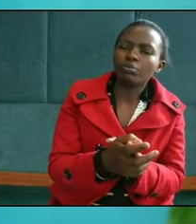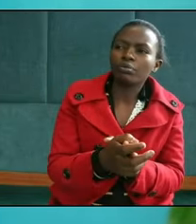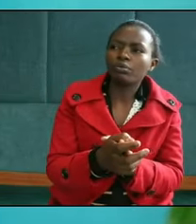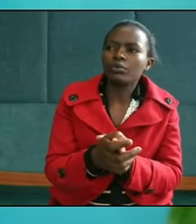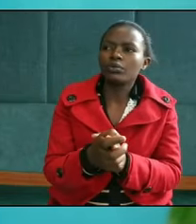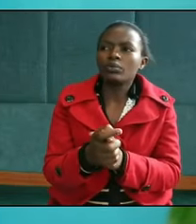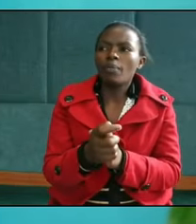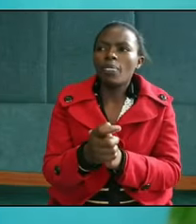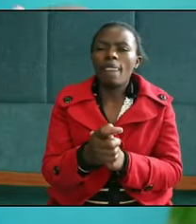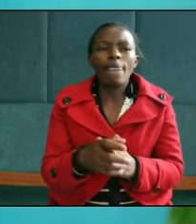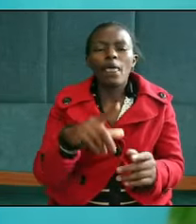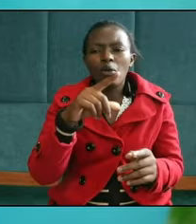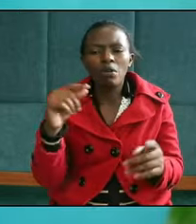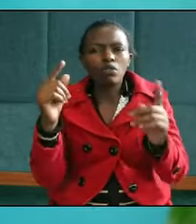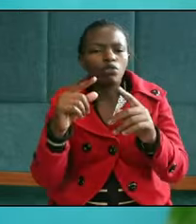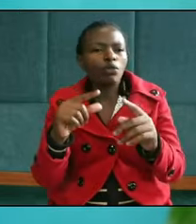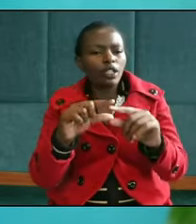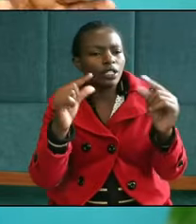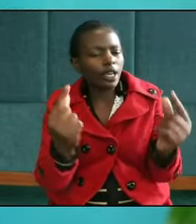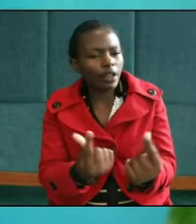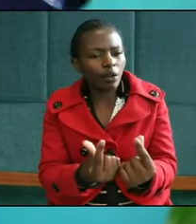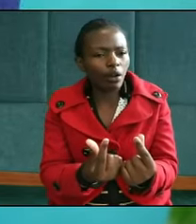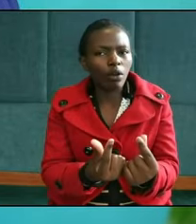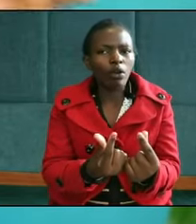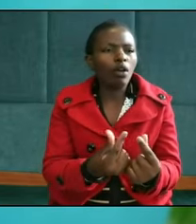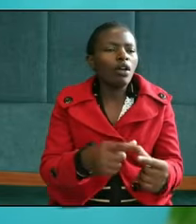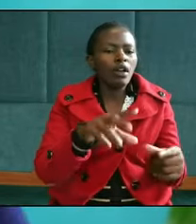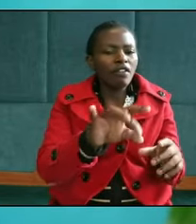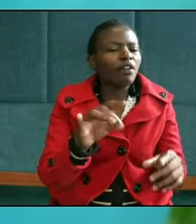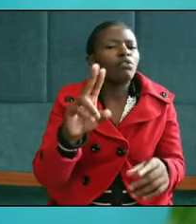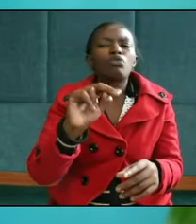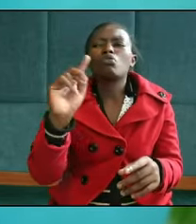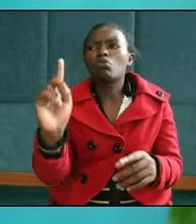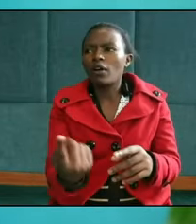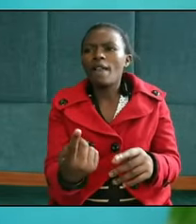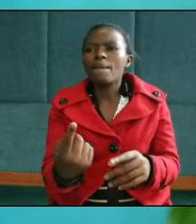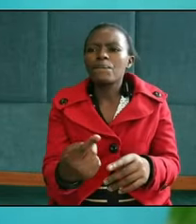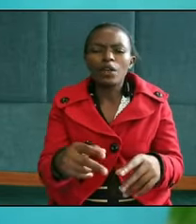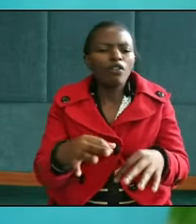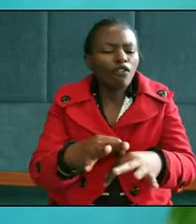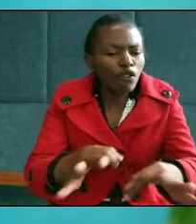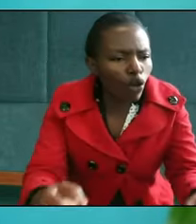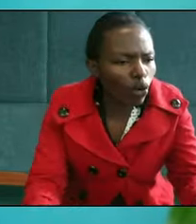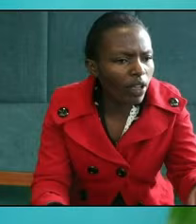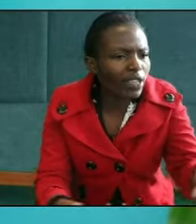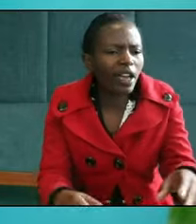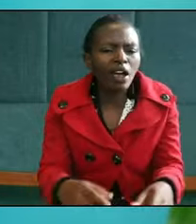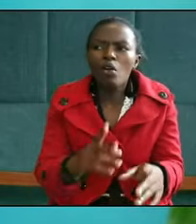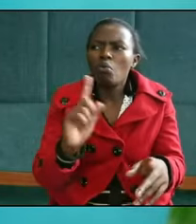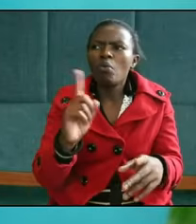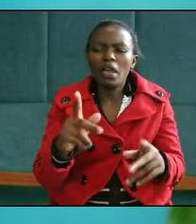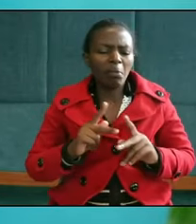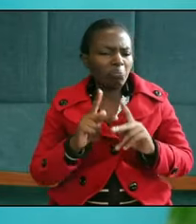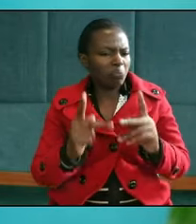found none. He went to the general conference, which was the Sanhedrin. He found none. He went to the floor, down to the river, and